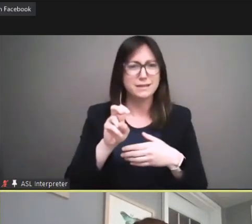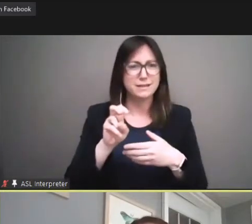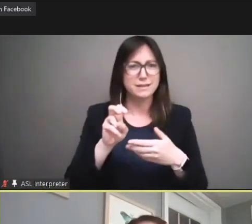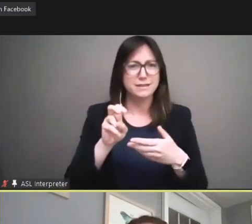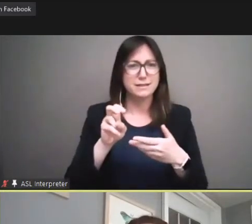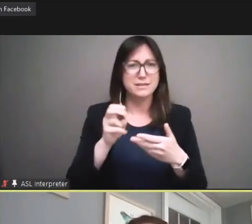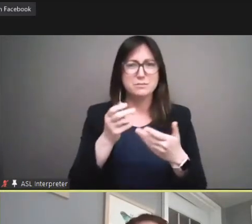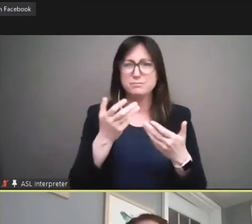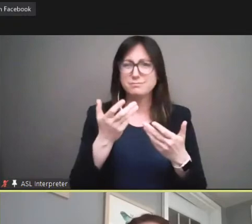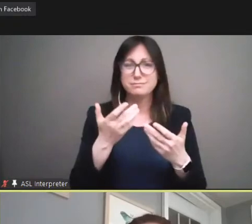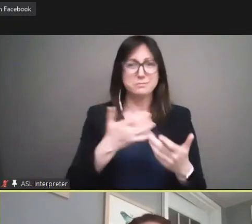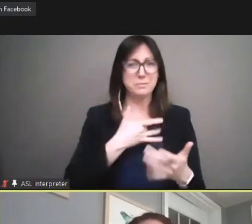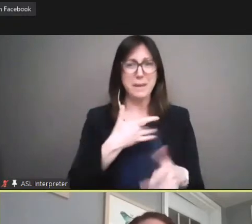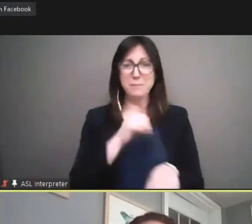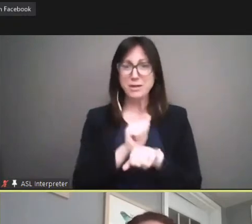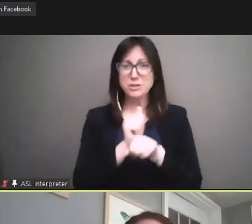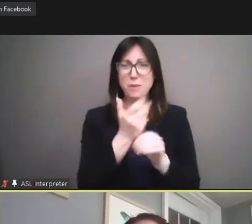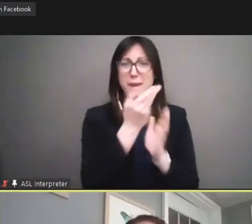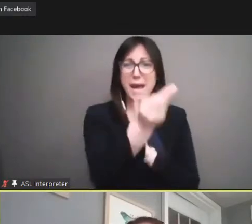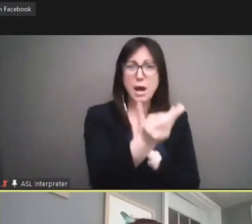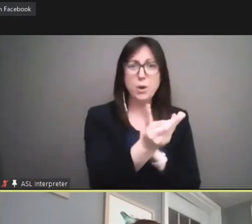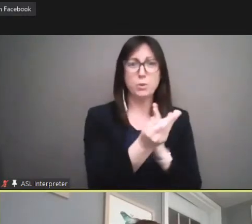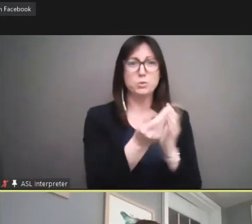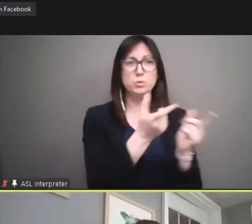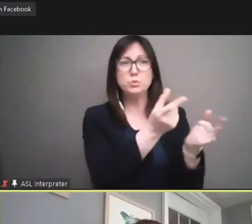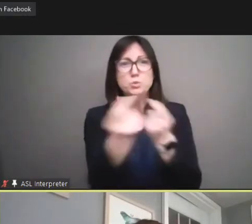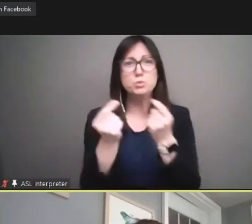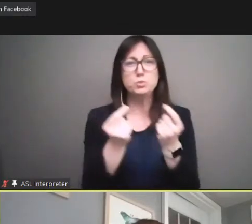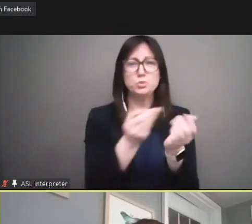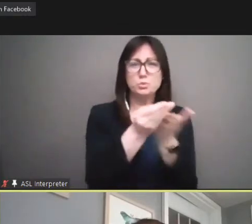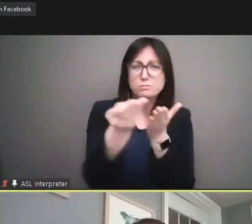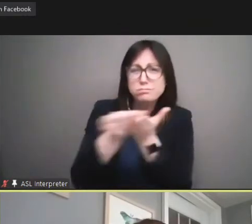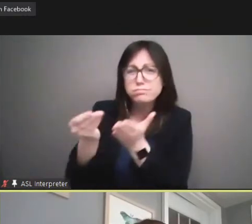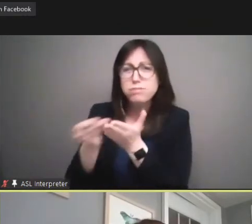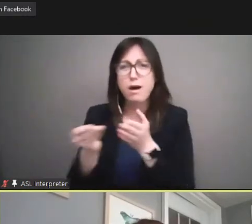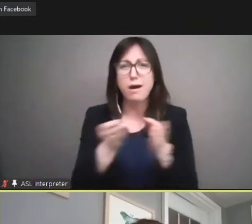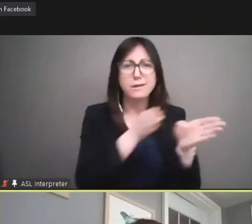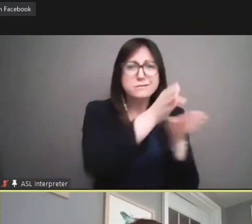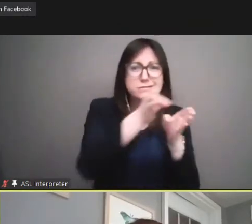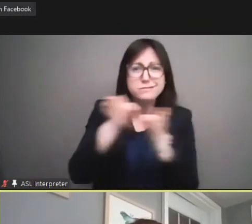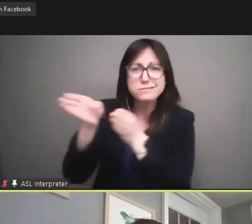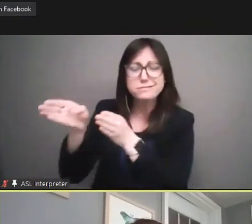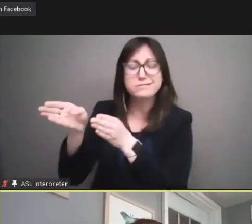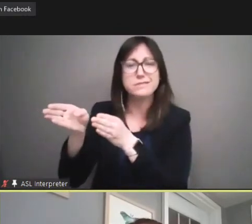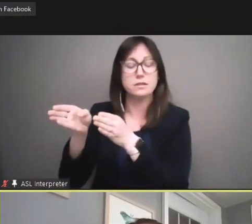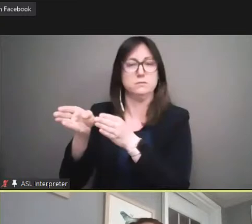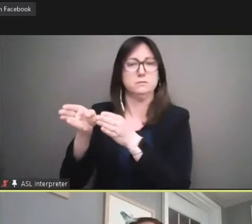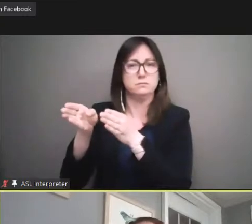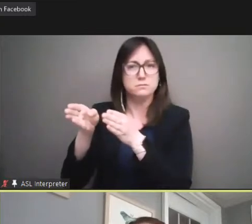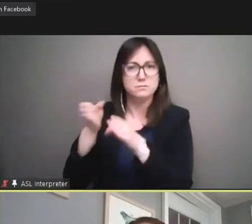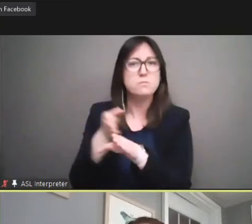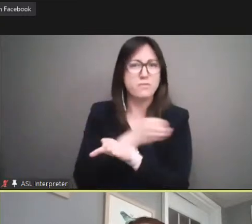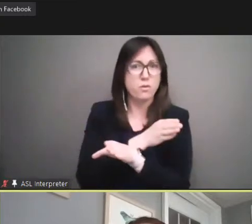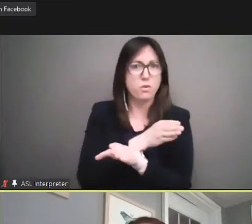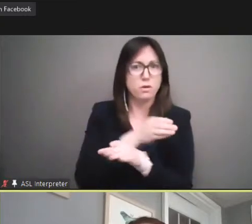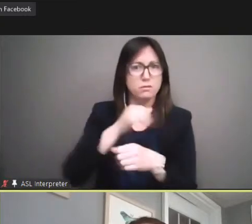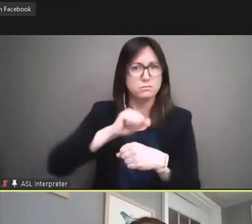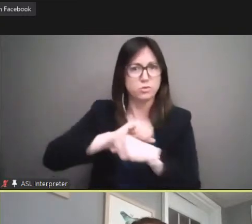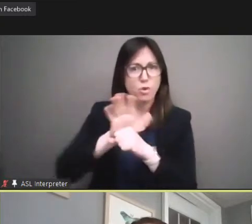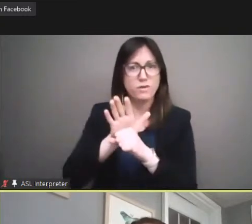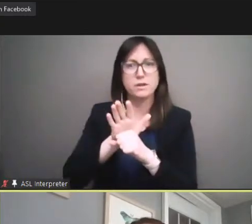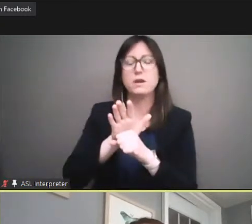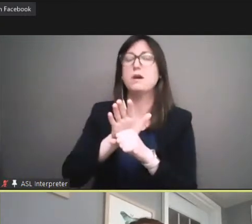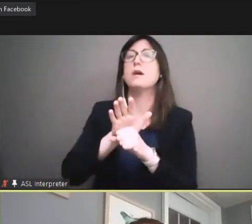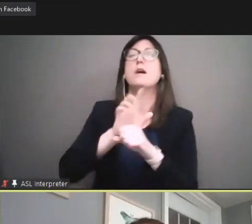being out there, doing things, buying things, going places. COVID really, it brought everything